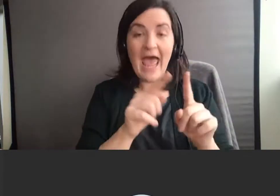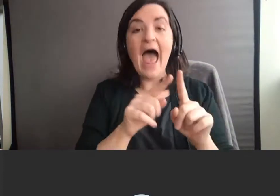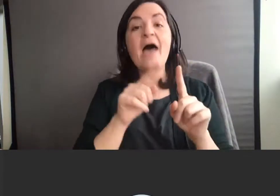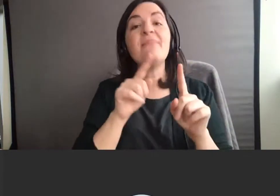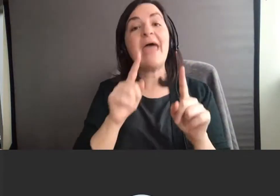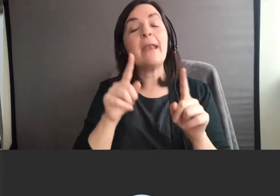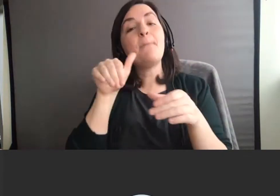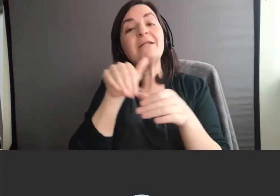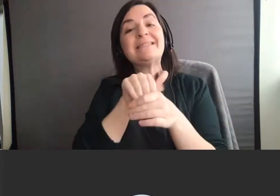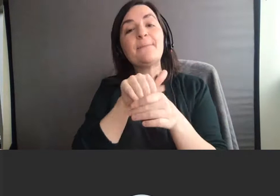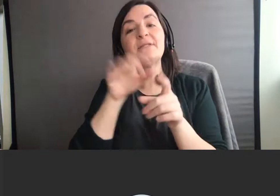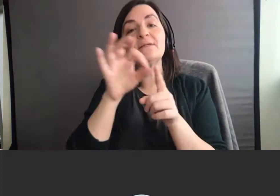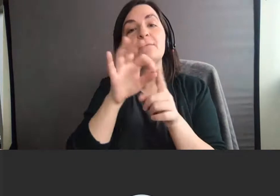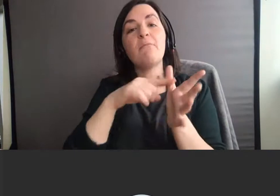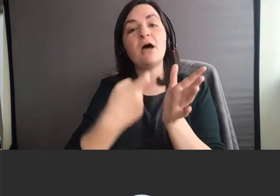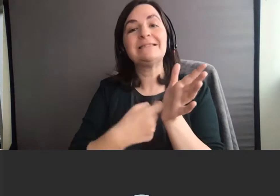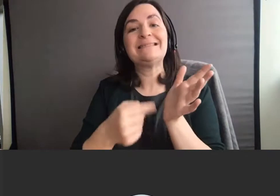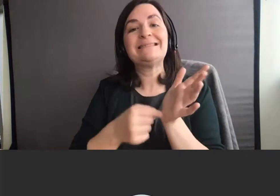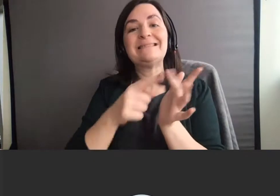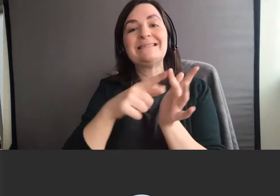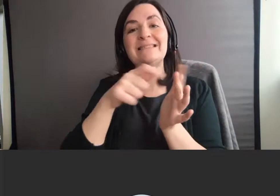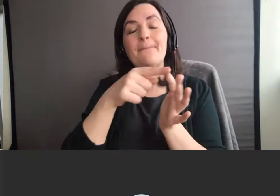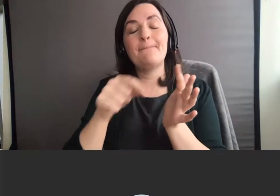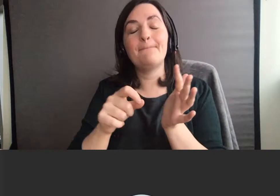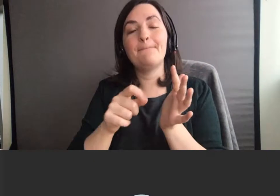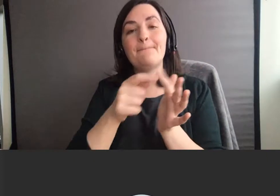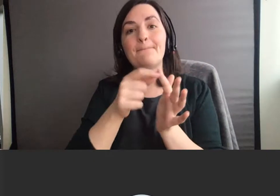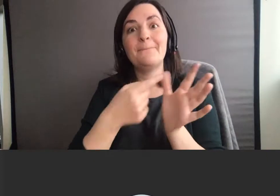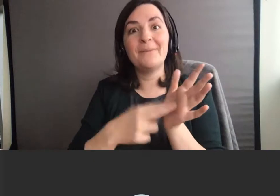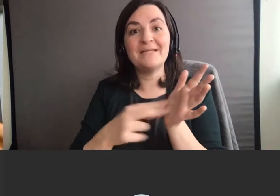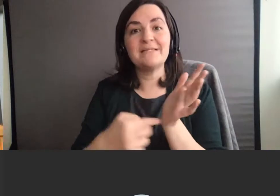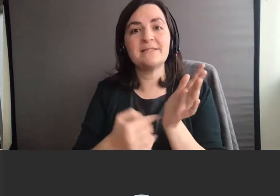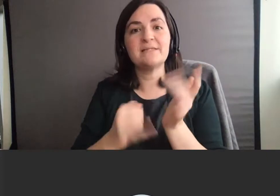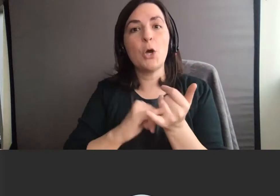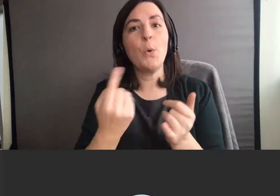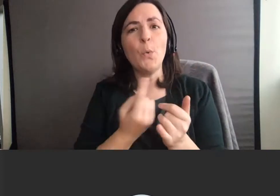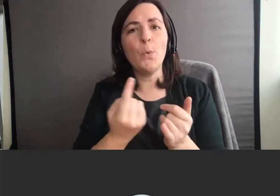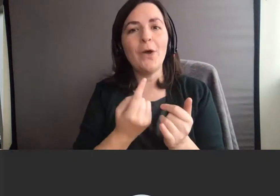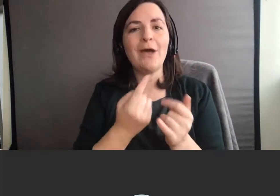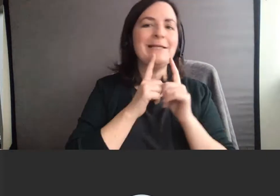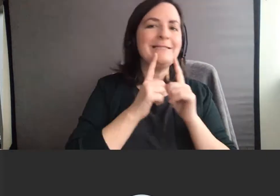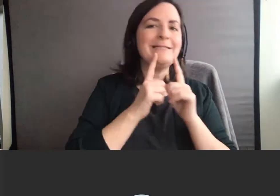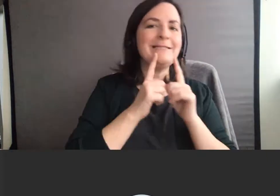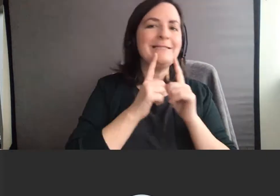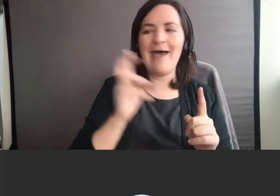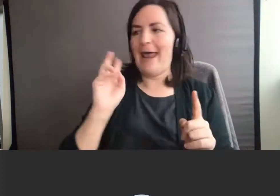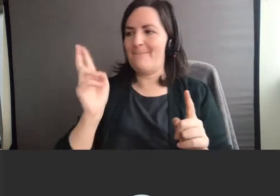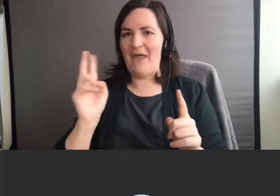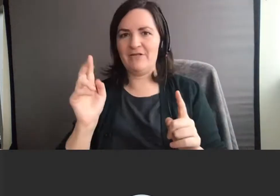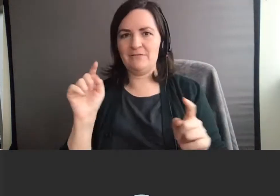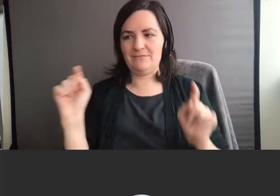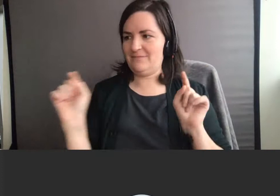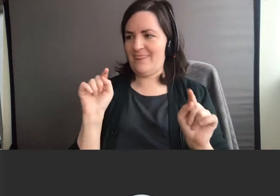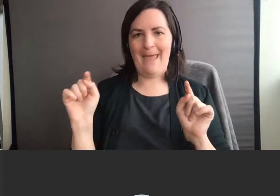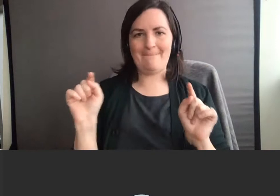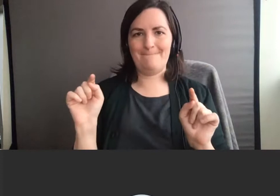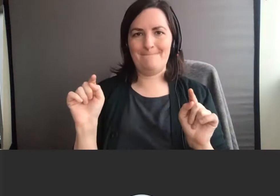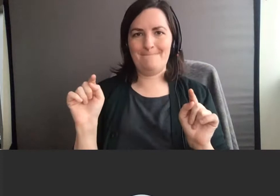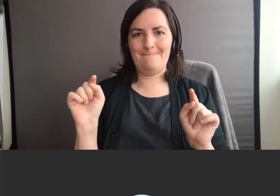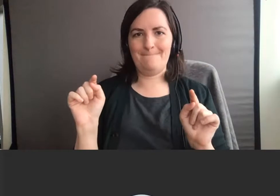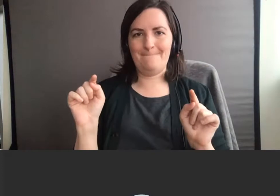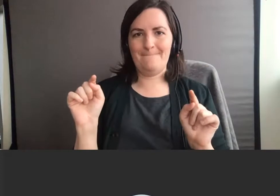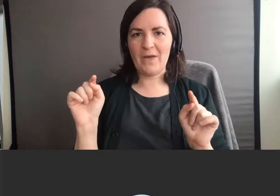You've worked out who your participants are. The next question is, how are you going to get the information from the teachers and